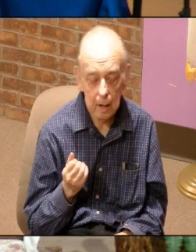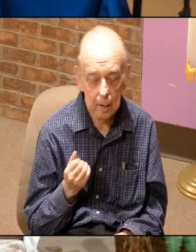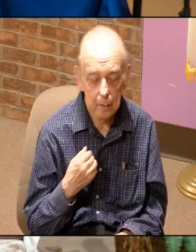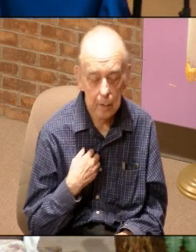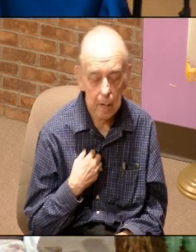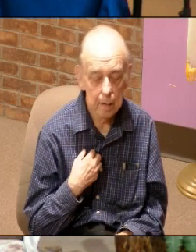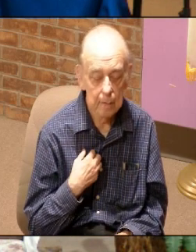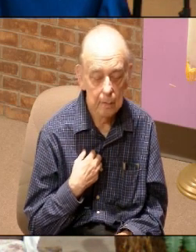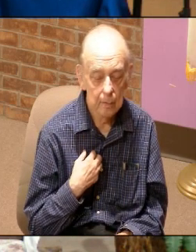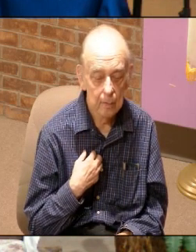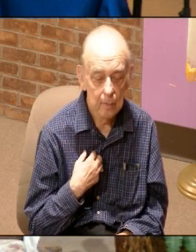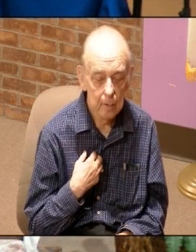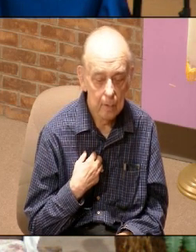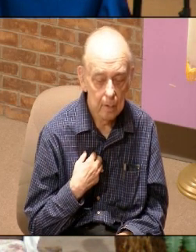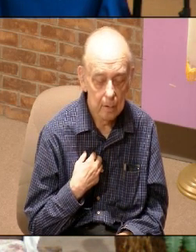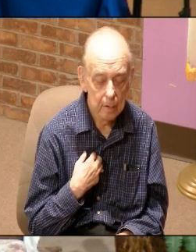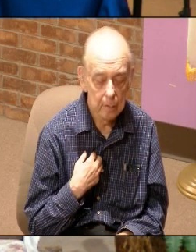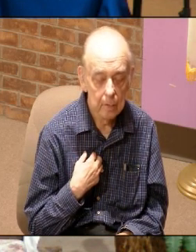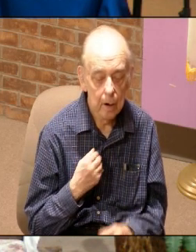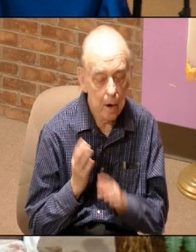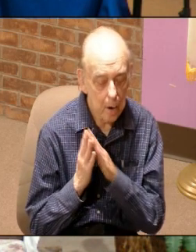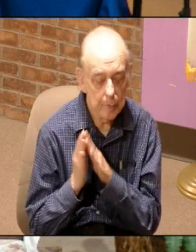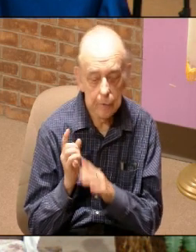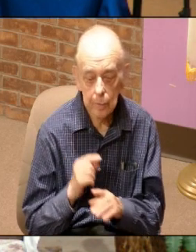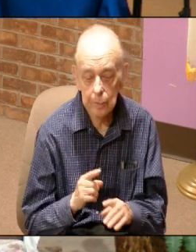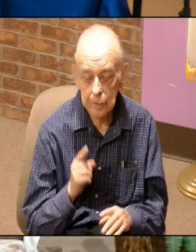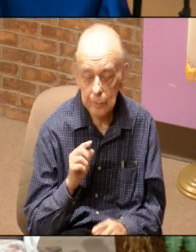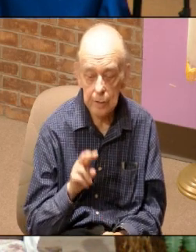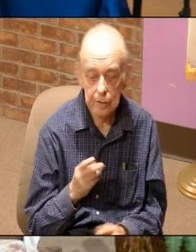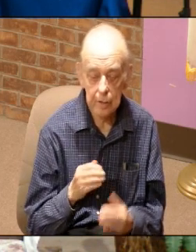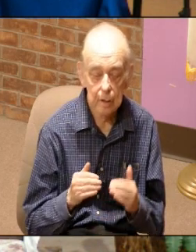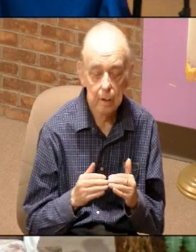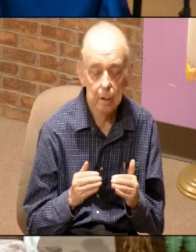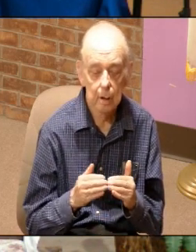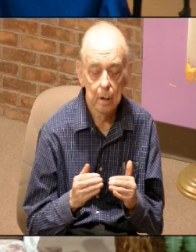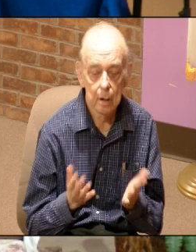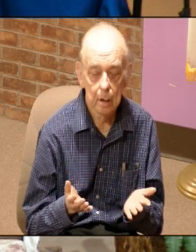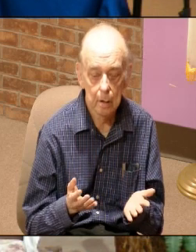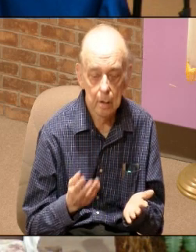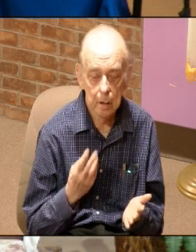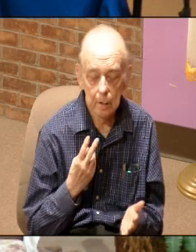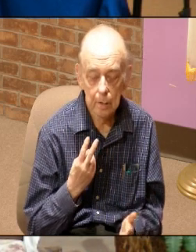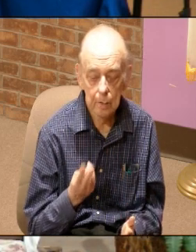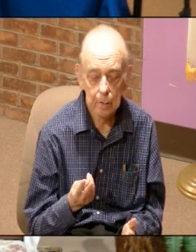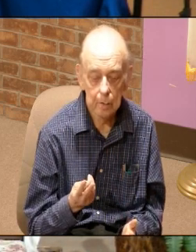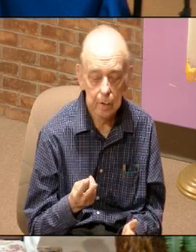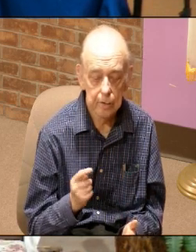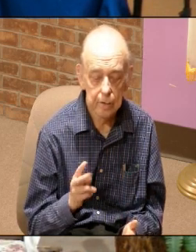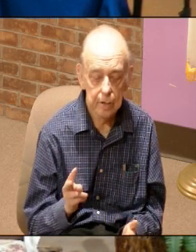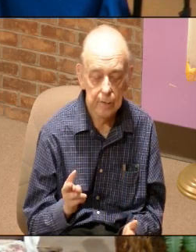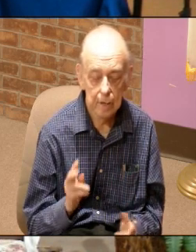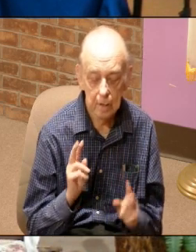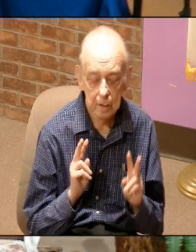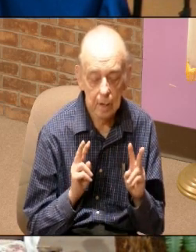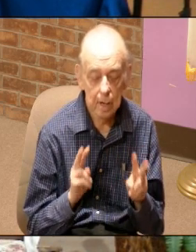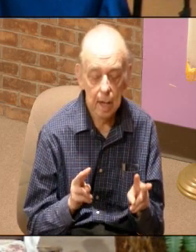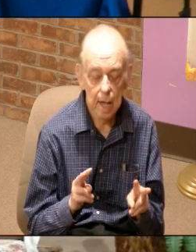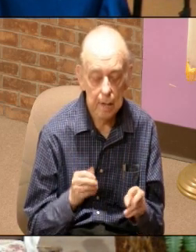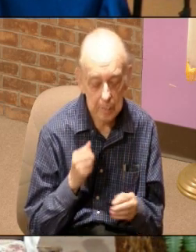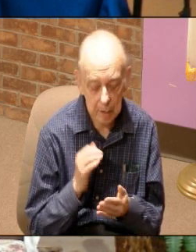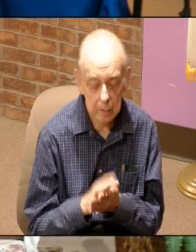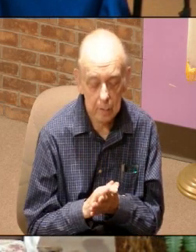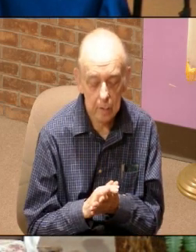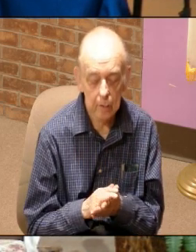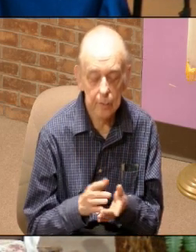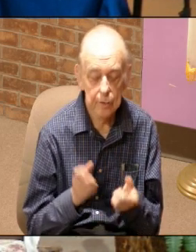had a townhouse and our bedroom was upstairs I was in the recliner watching the TV and watching her when